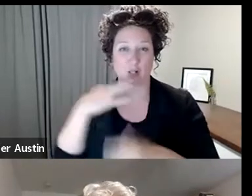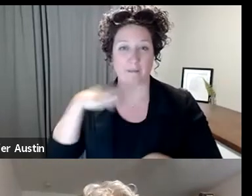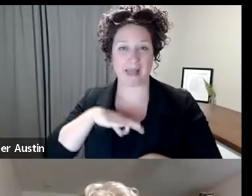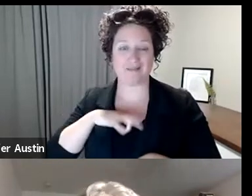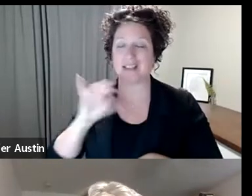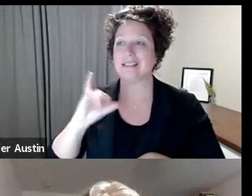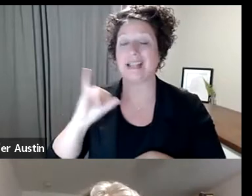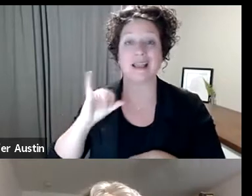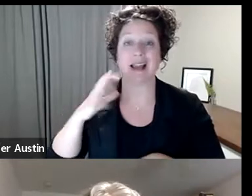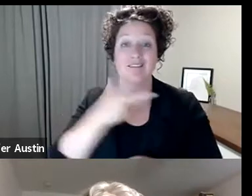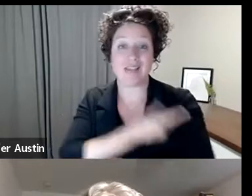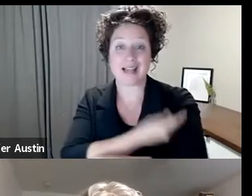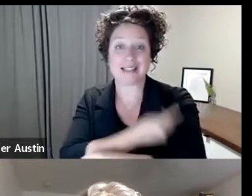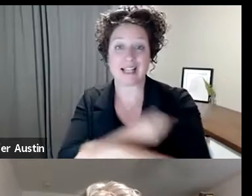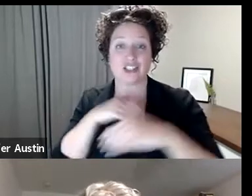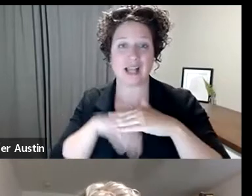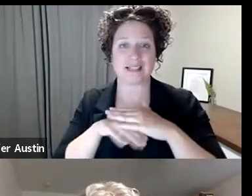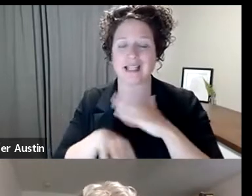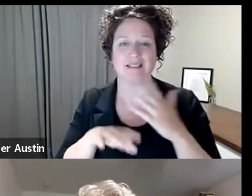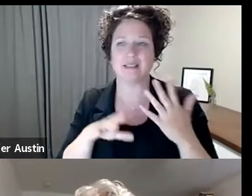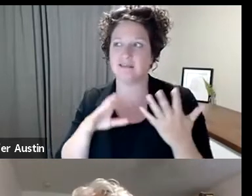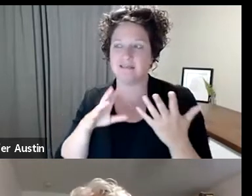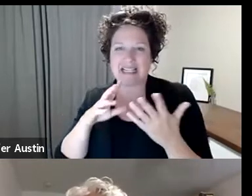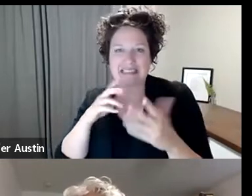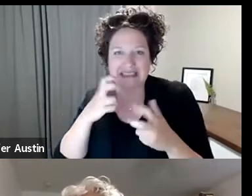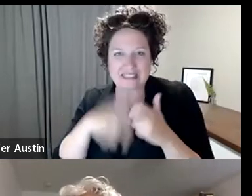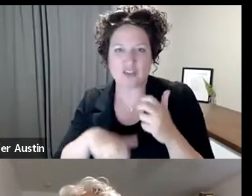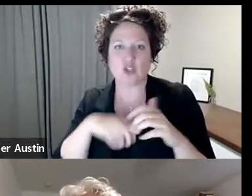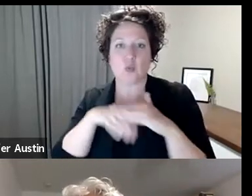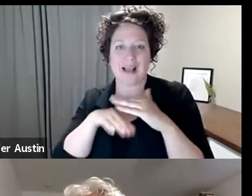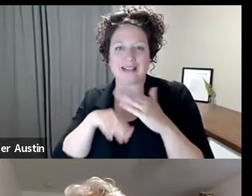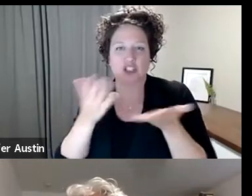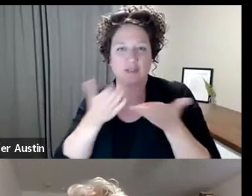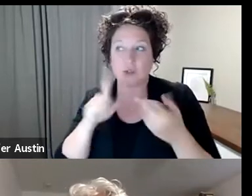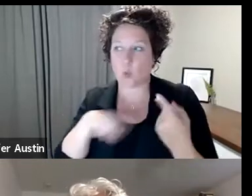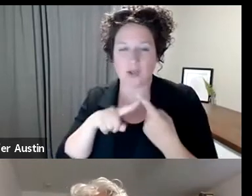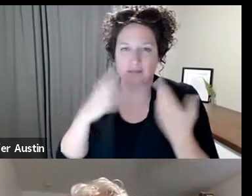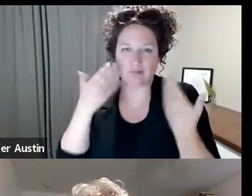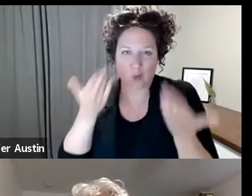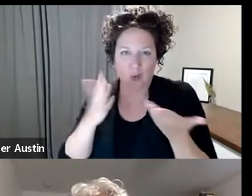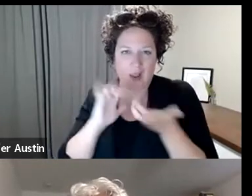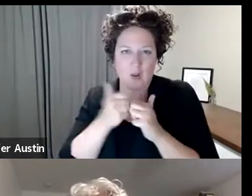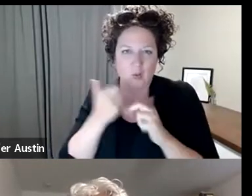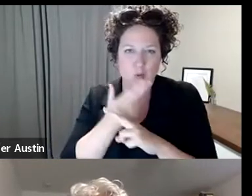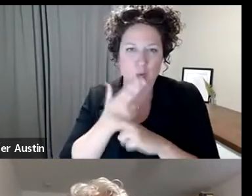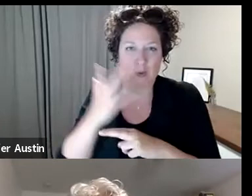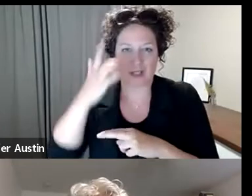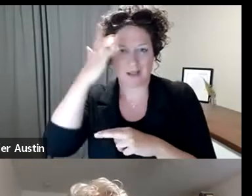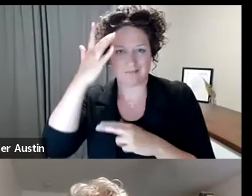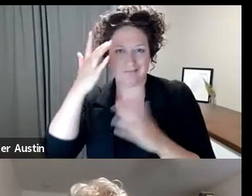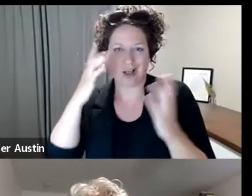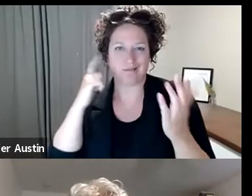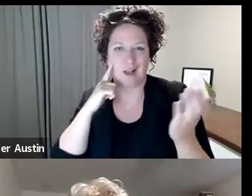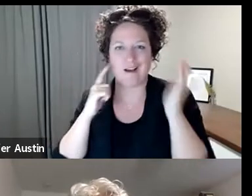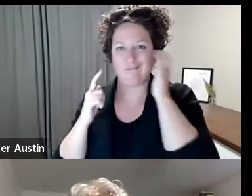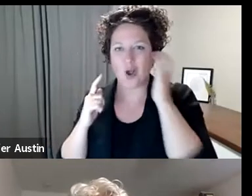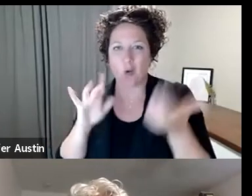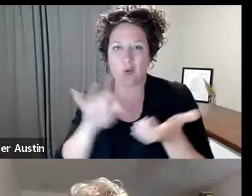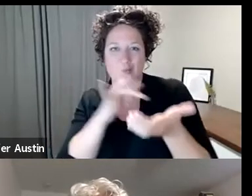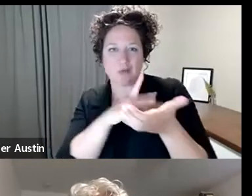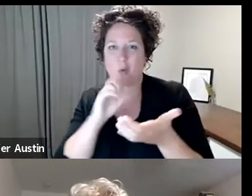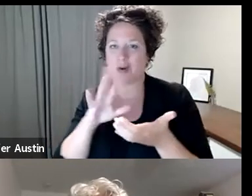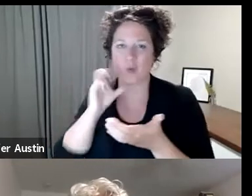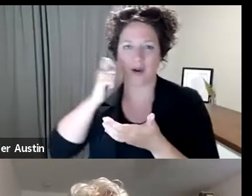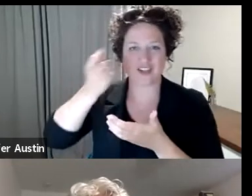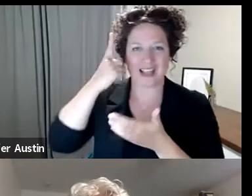vaccination access, it's so difficult to access services when you don't know how to use a smartphone well, or you can't understand the language of an app. So